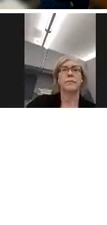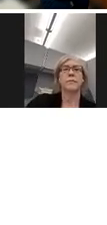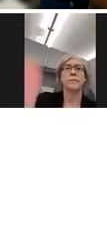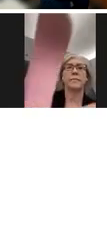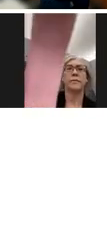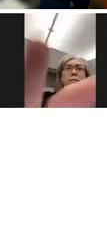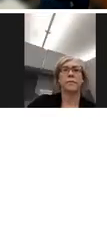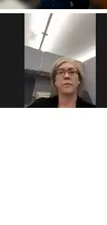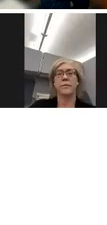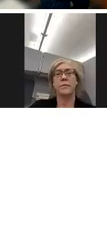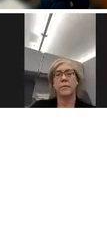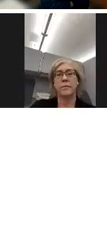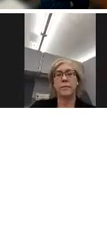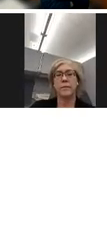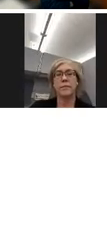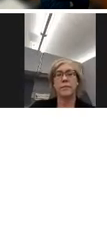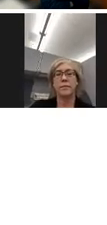to receive quality service.